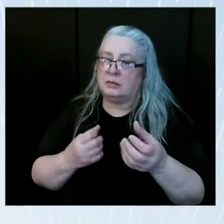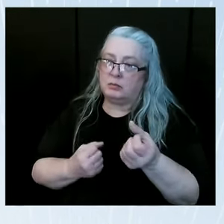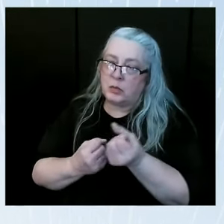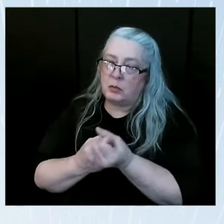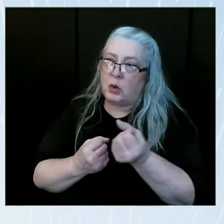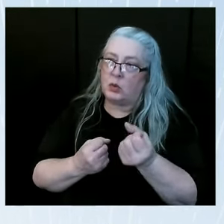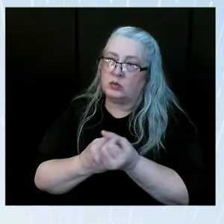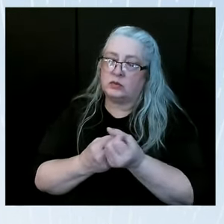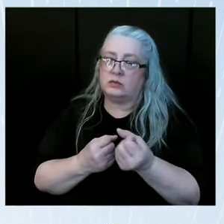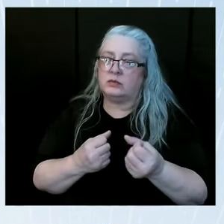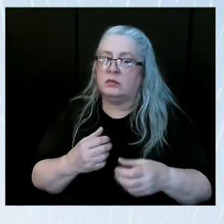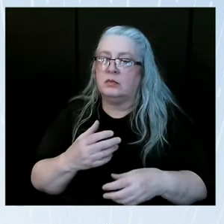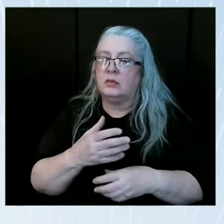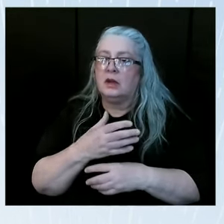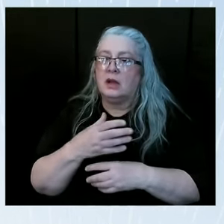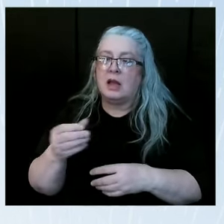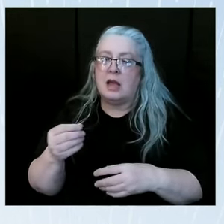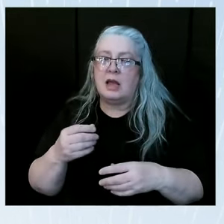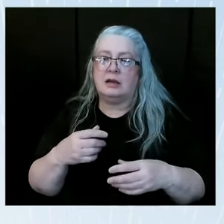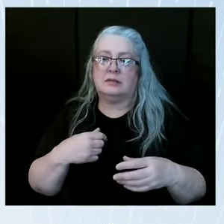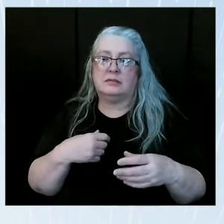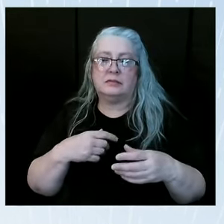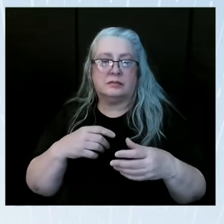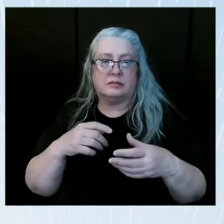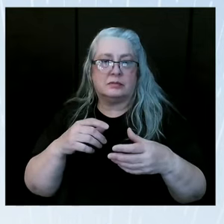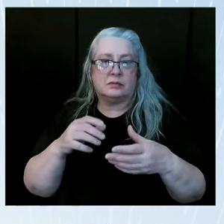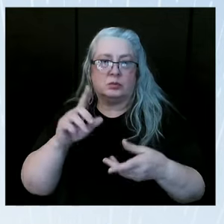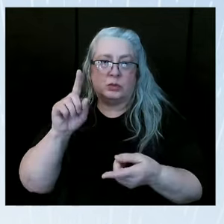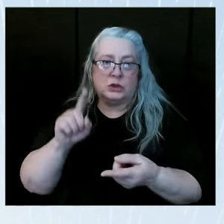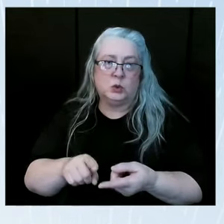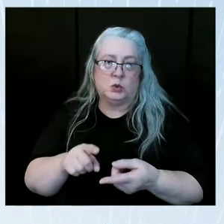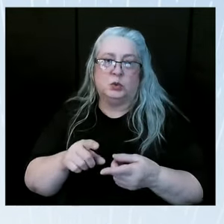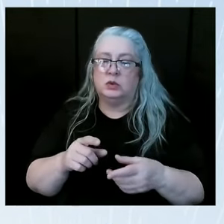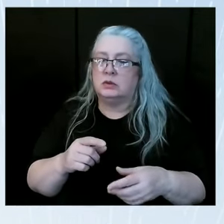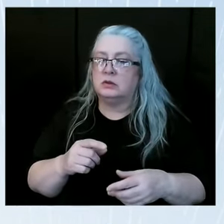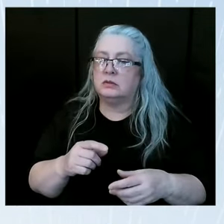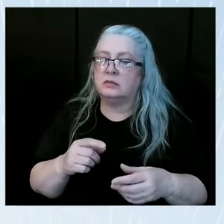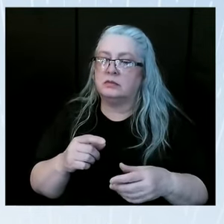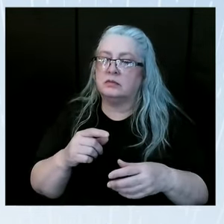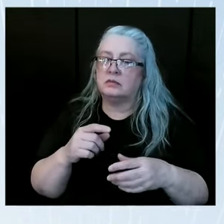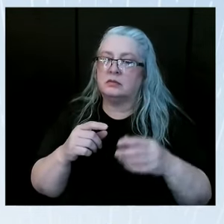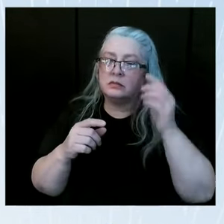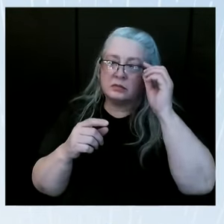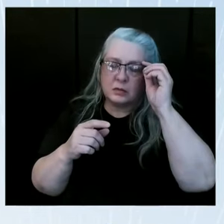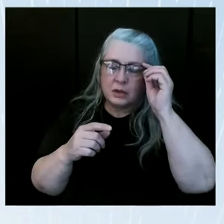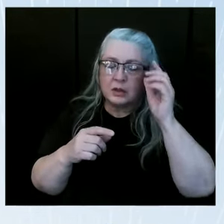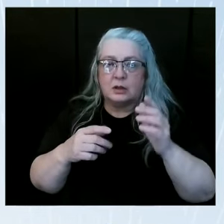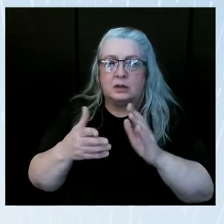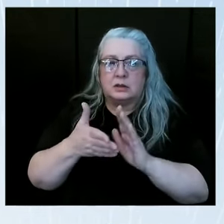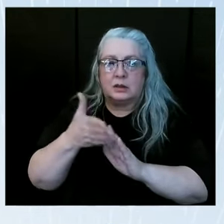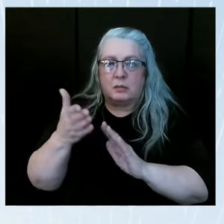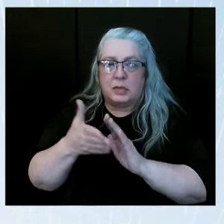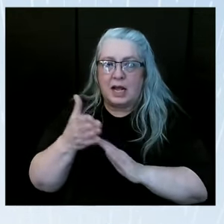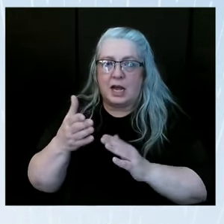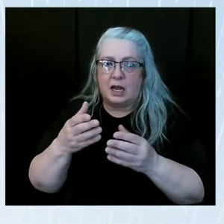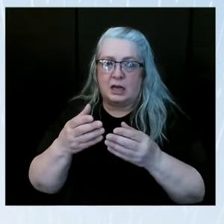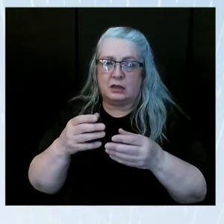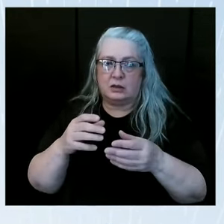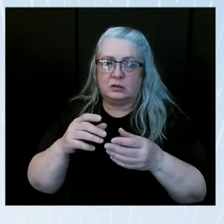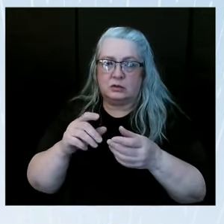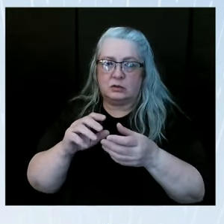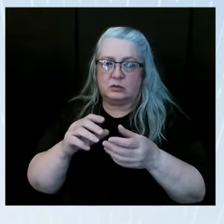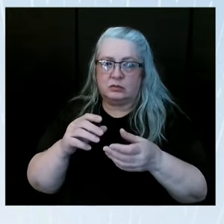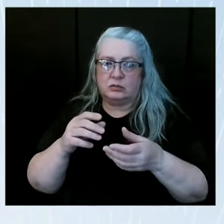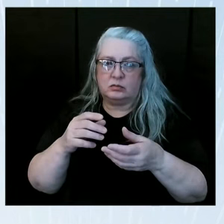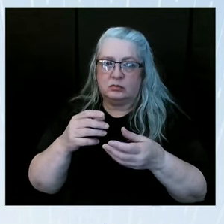role as the co-chair of the Senior Policy Operating Group's Procurement and Supply Chain Committee. And Ambassador Dyer mentioned this, and some of the other